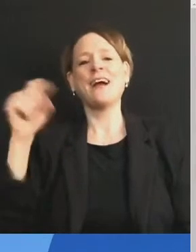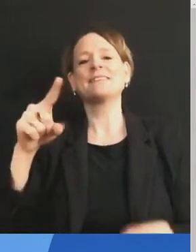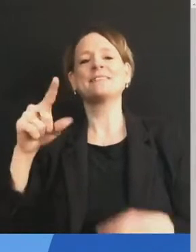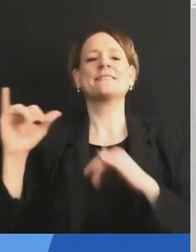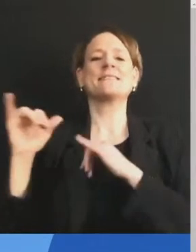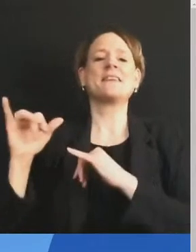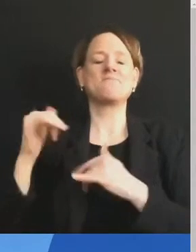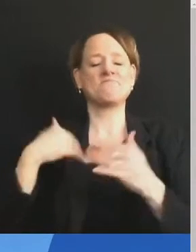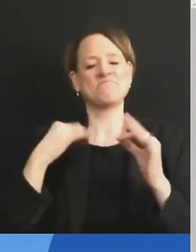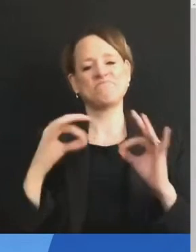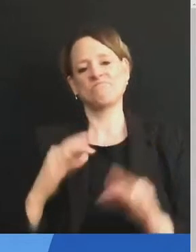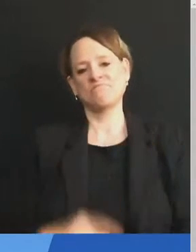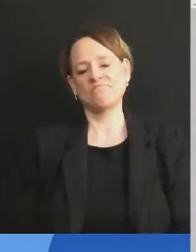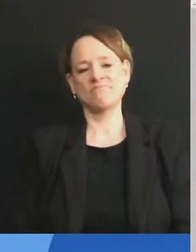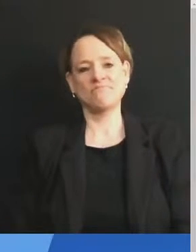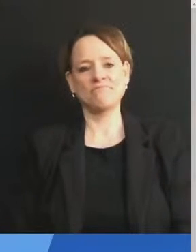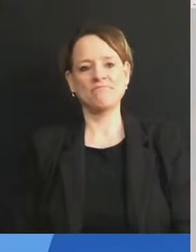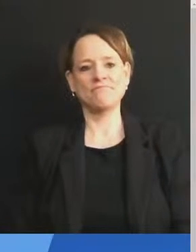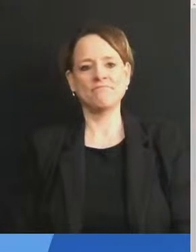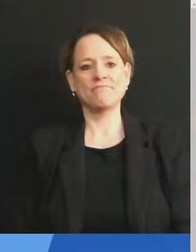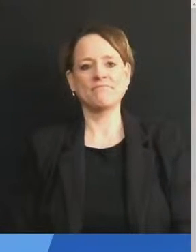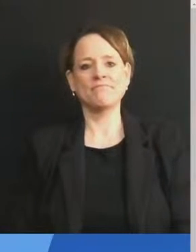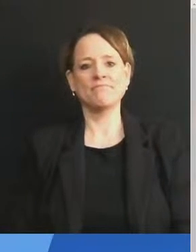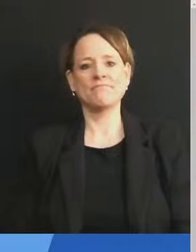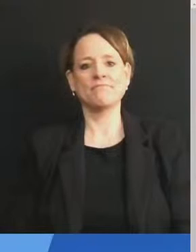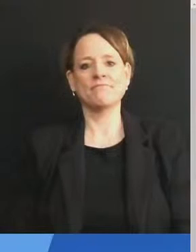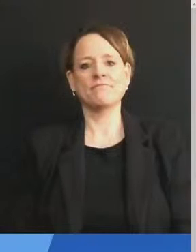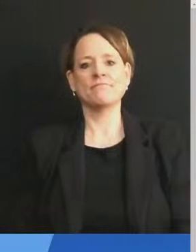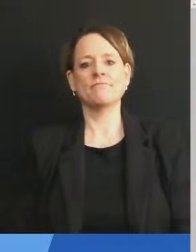Milwaukee Journal-Sentinel. Molly?